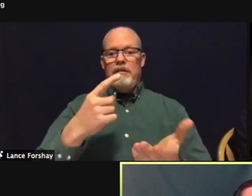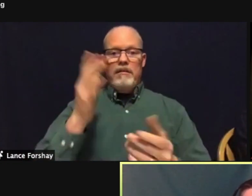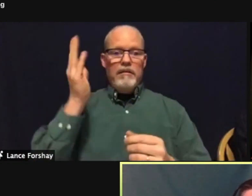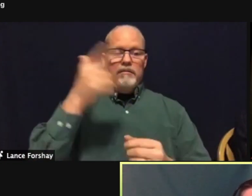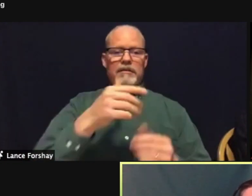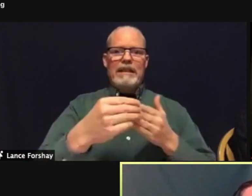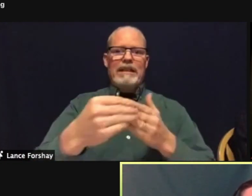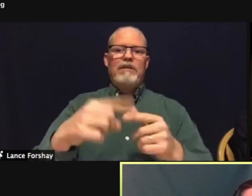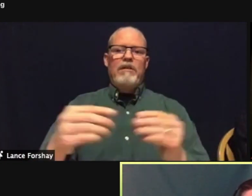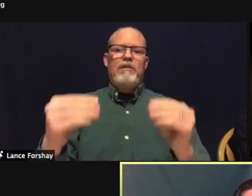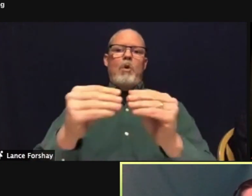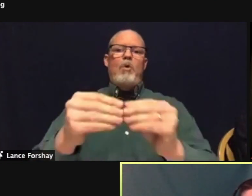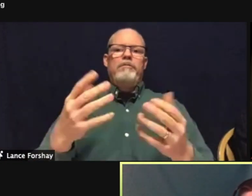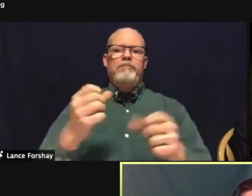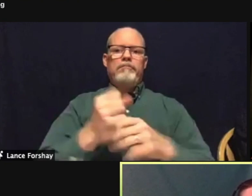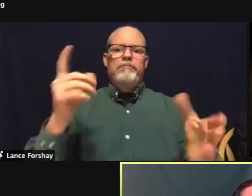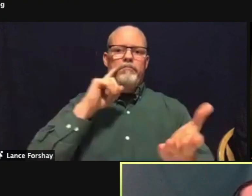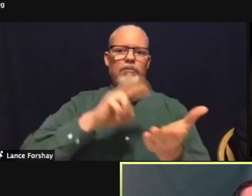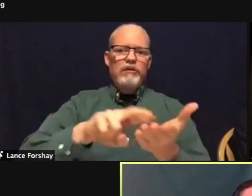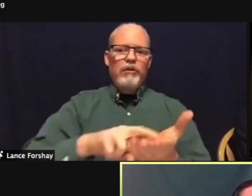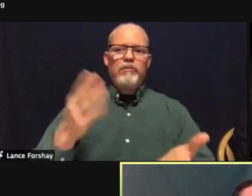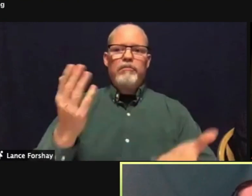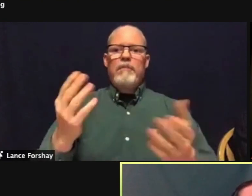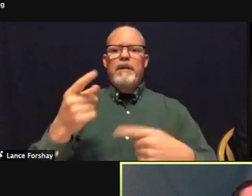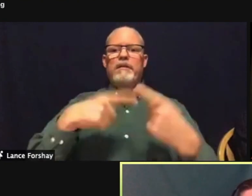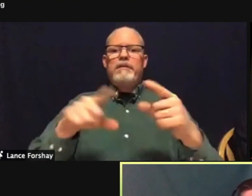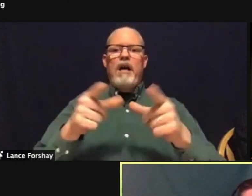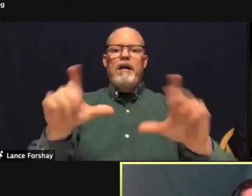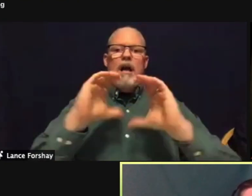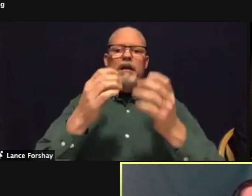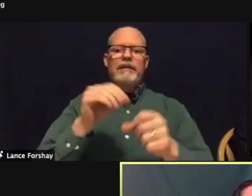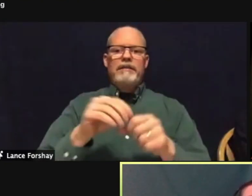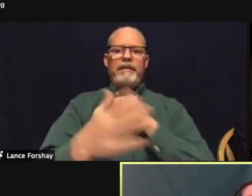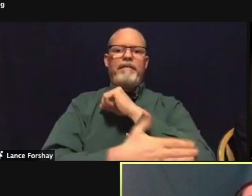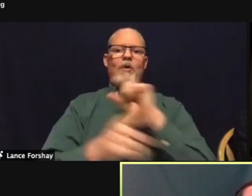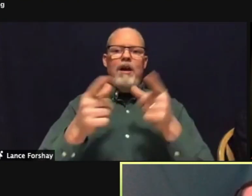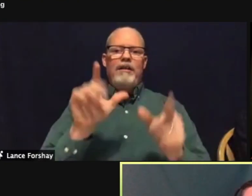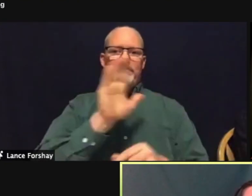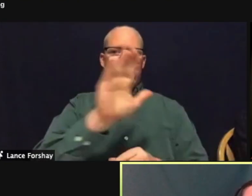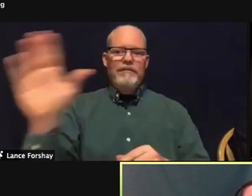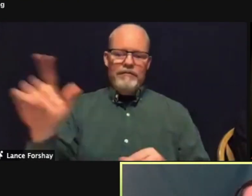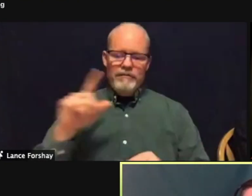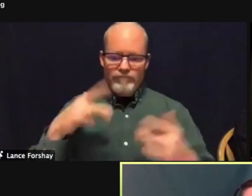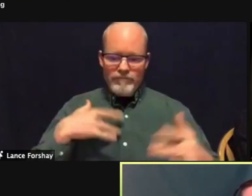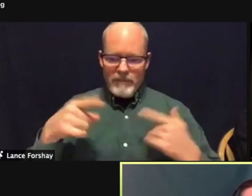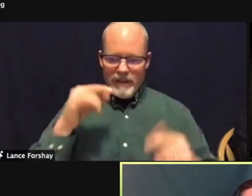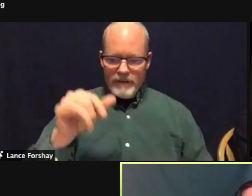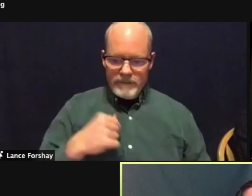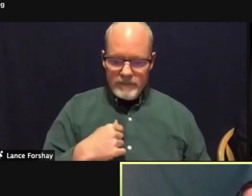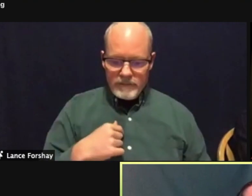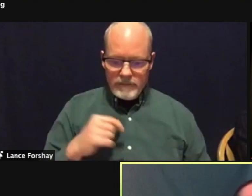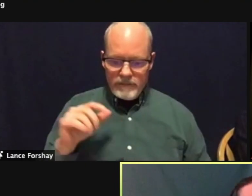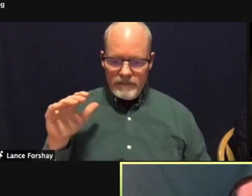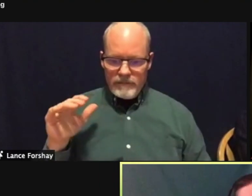further research and more language colloquiums classes showing up across